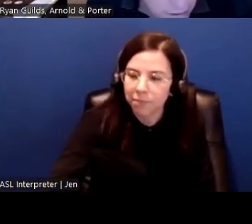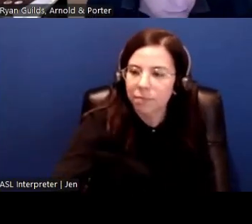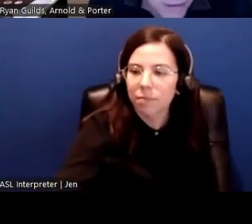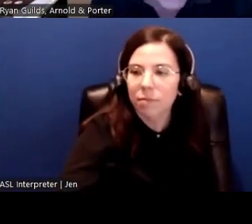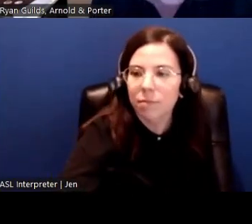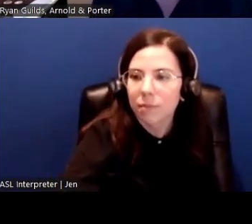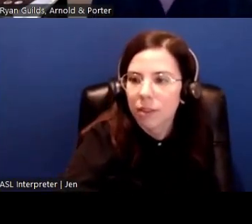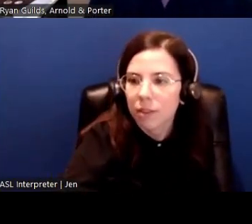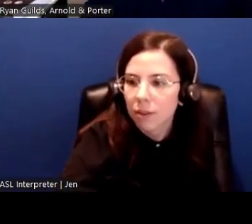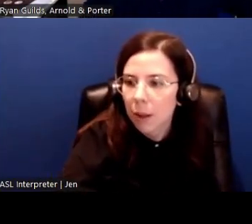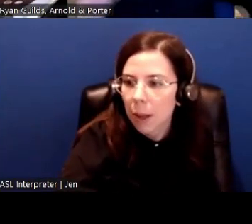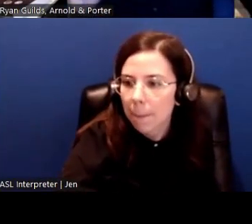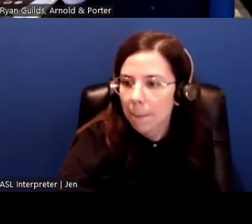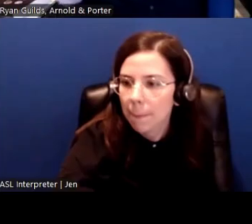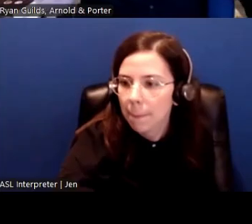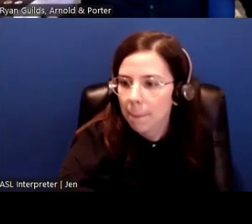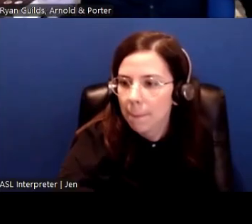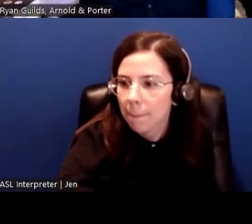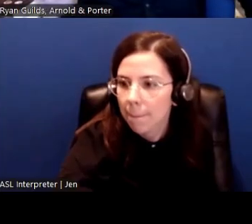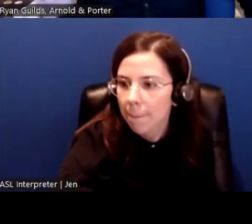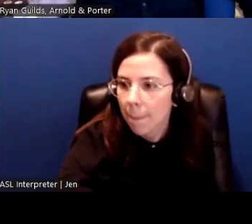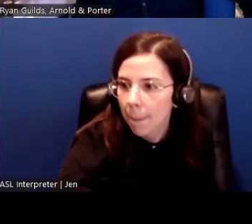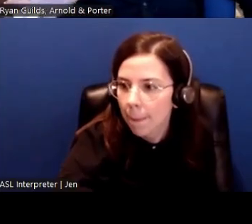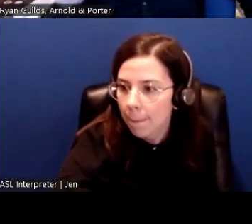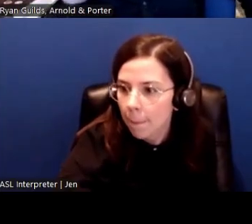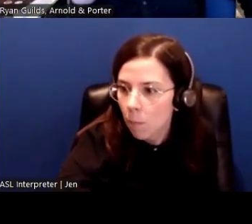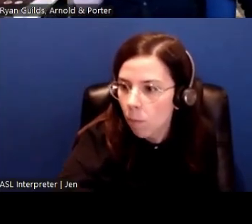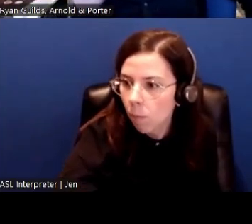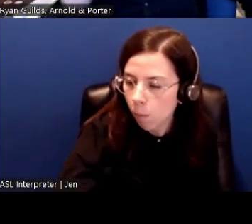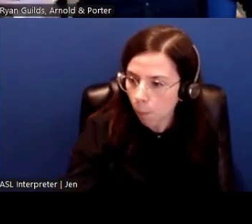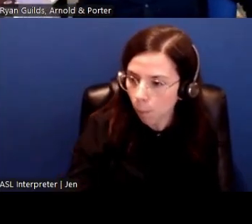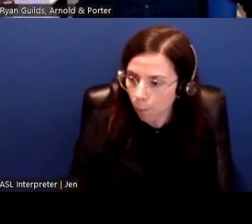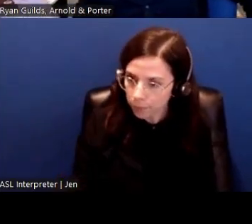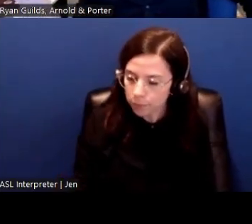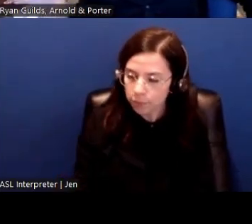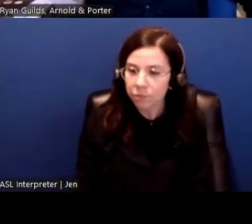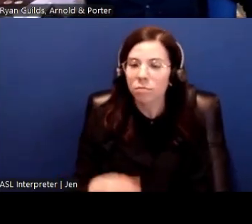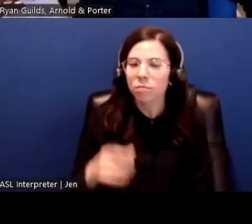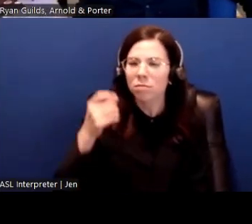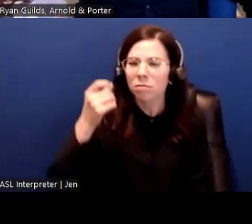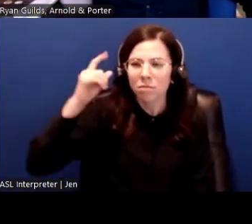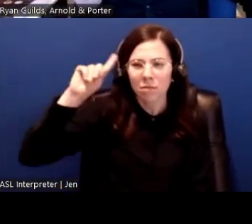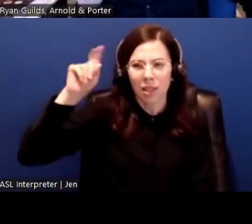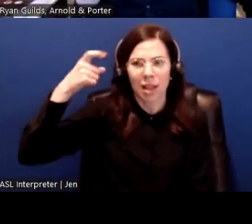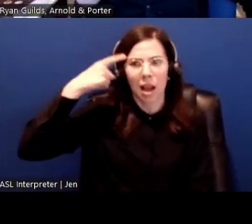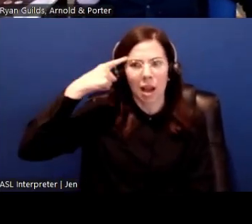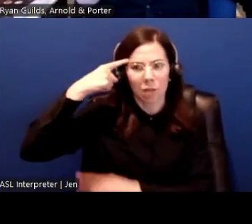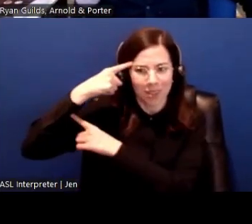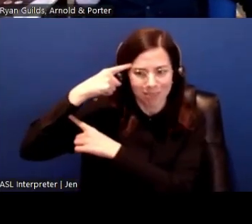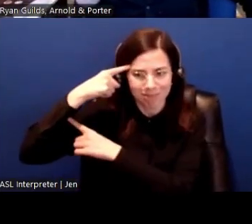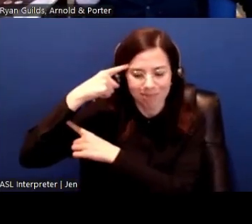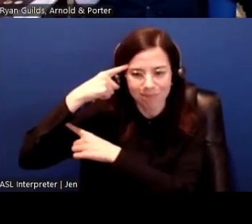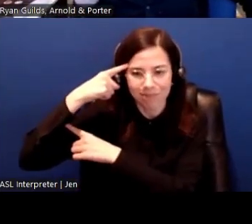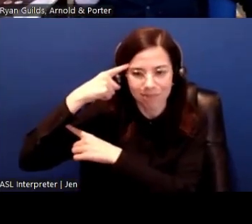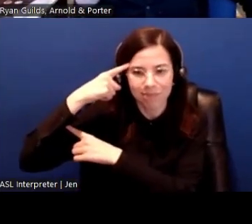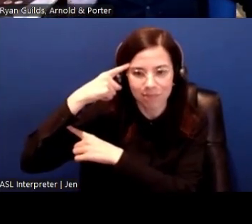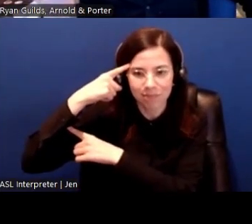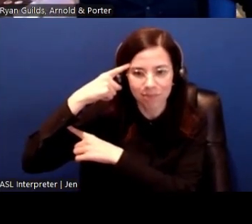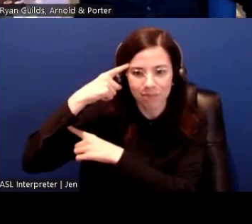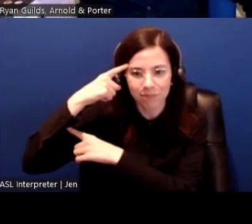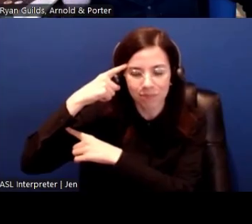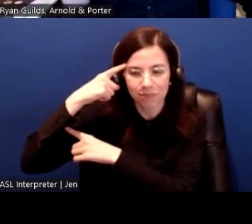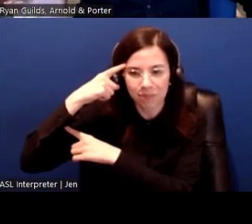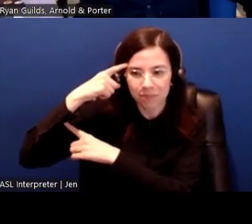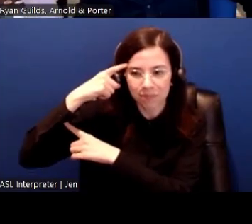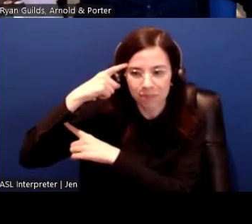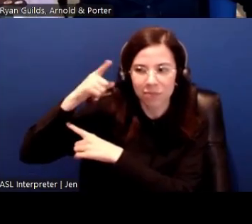One of the unique things in the military is the discovery process. The government is actually the